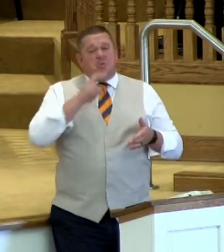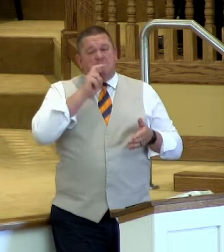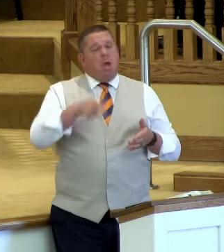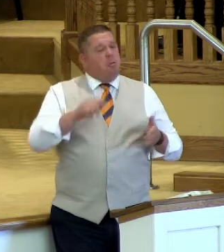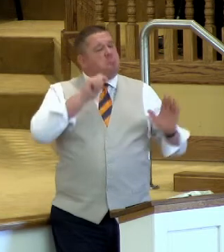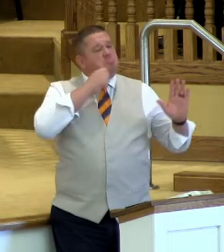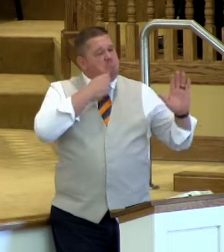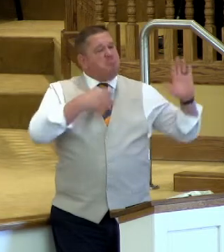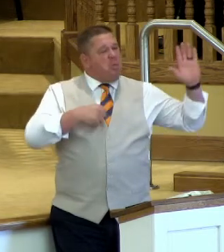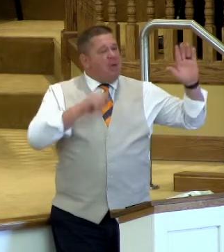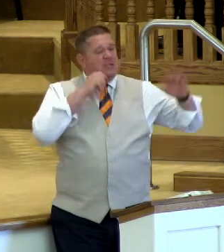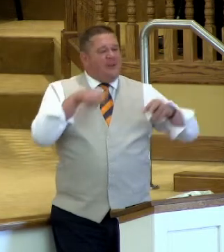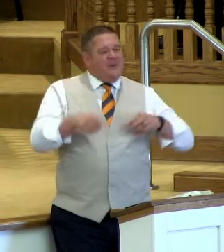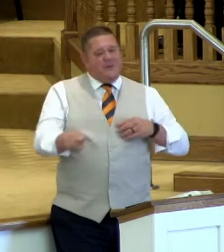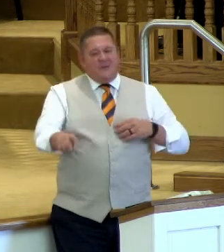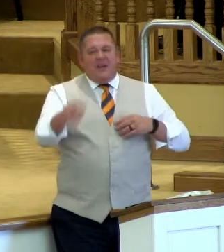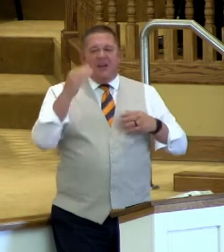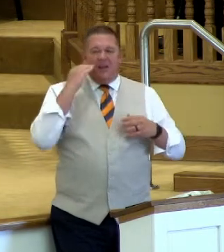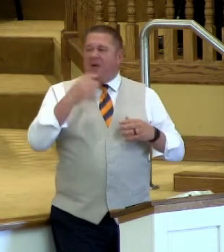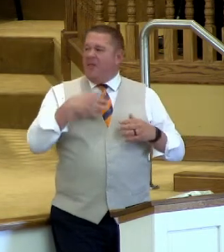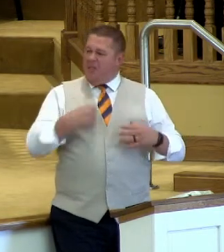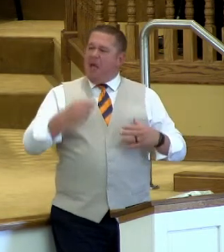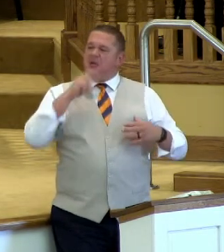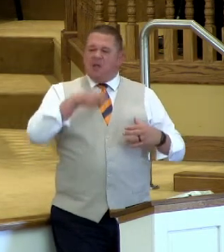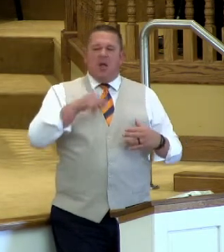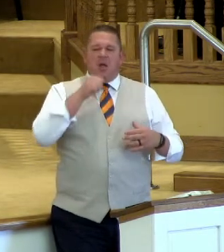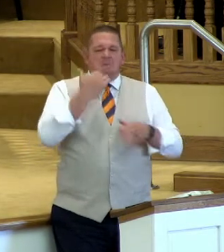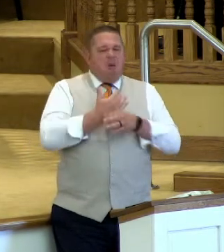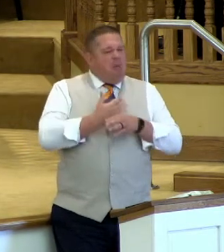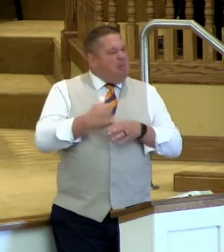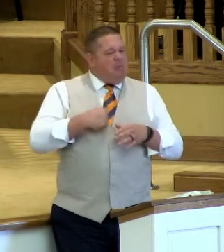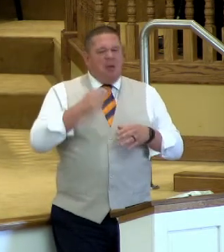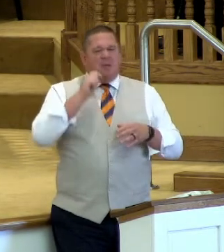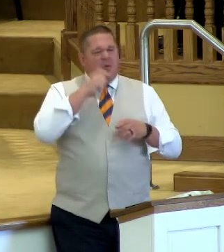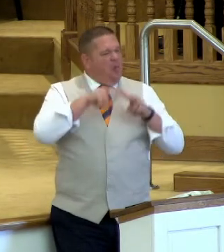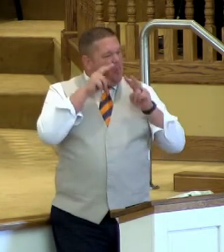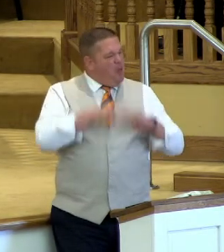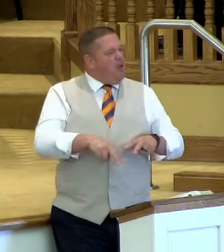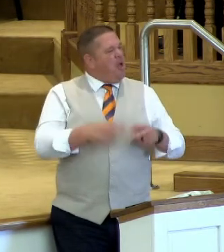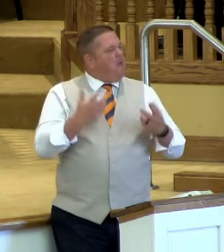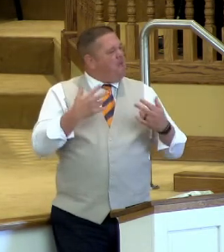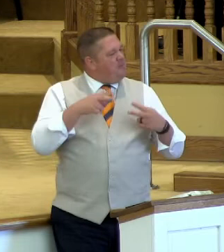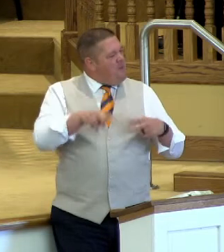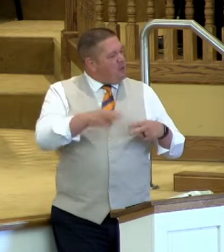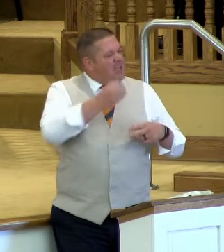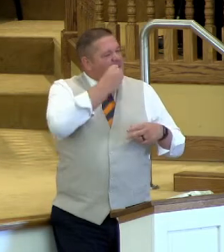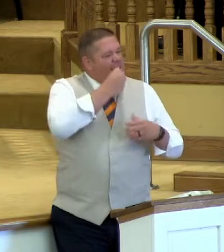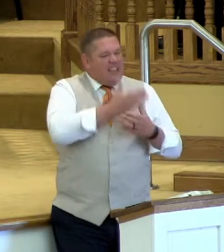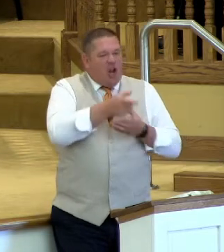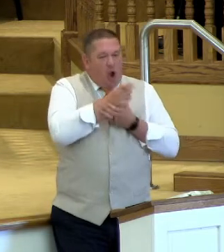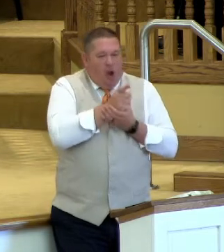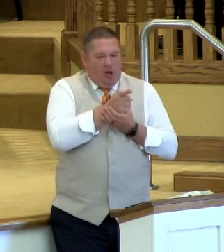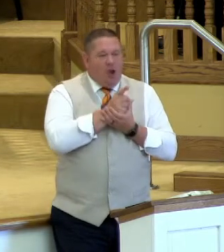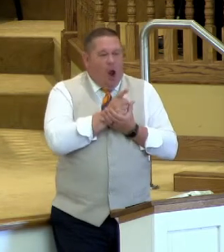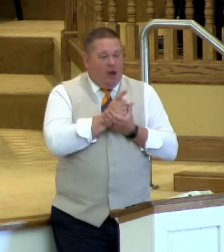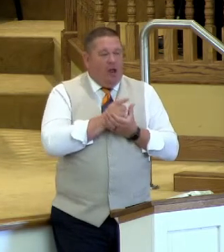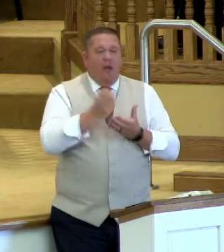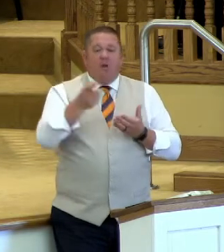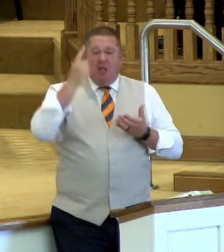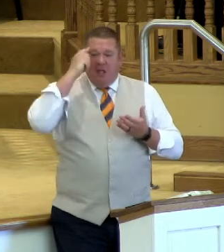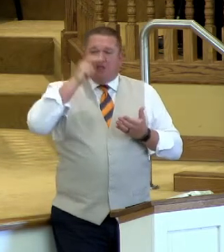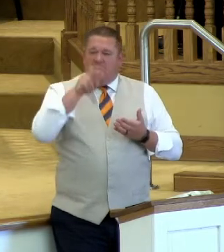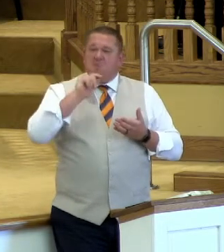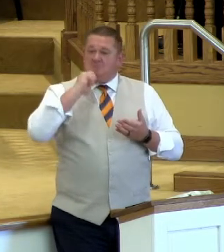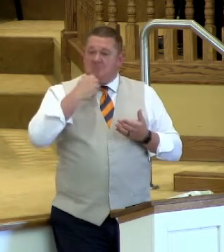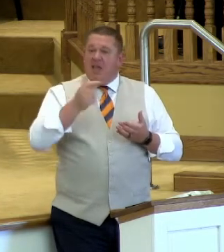snakes are kind of cool. You know, they slither around. They're kind of cool. They're fun. They're cool to look at, cool to watch eat stuff or whatever. You think snakes are just really